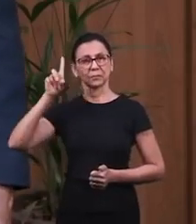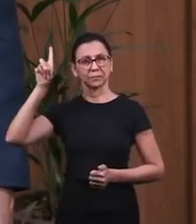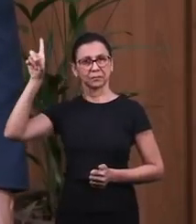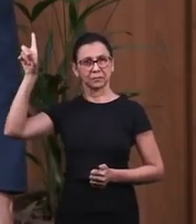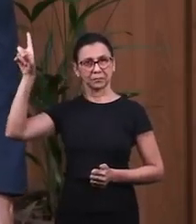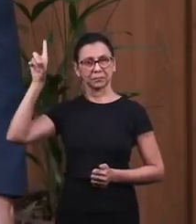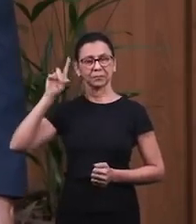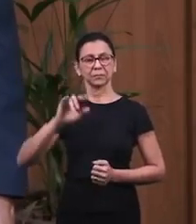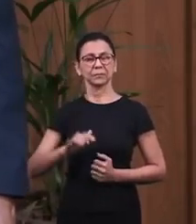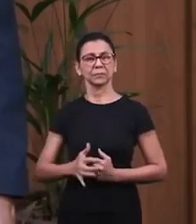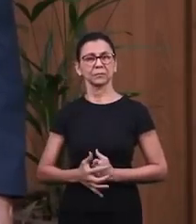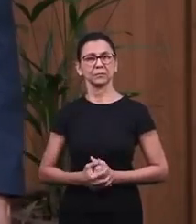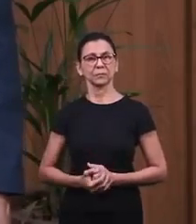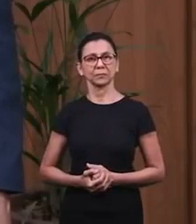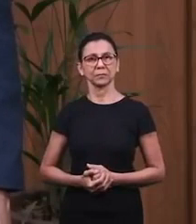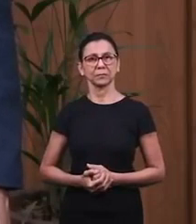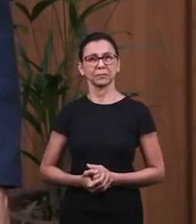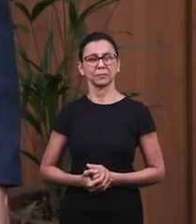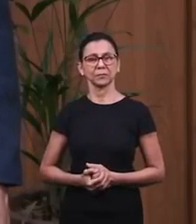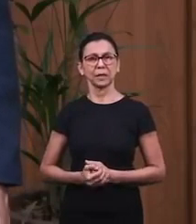accept the prayers,